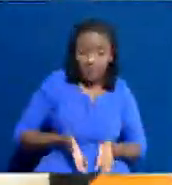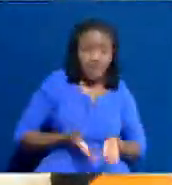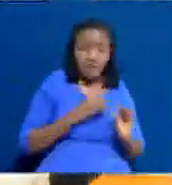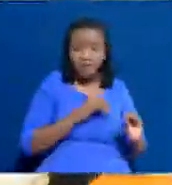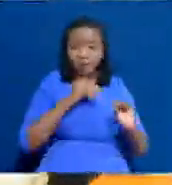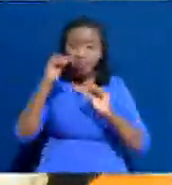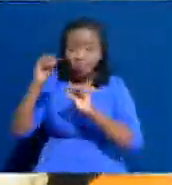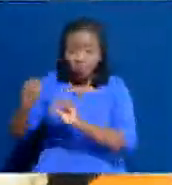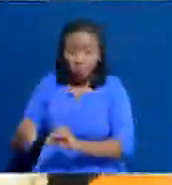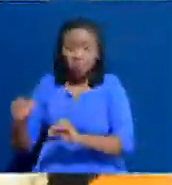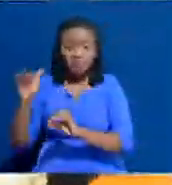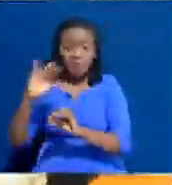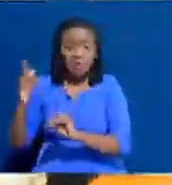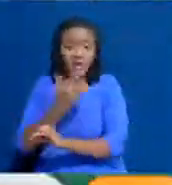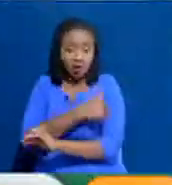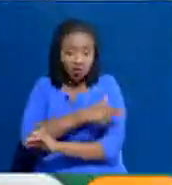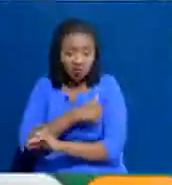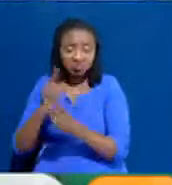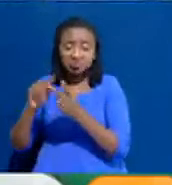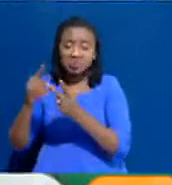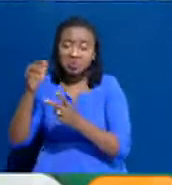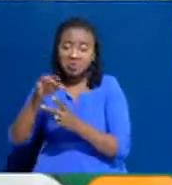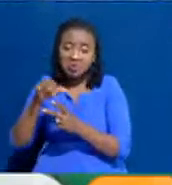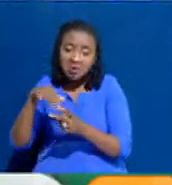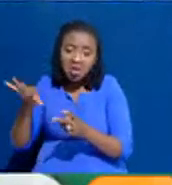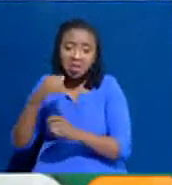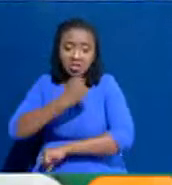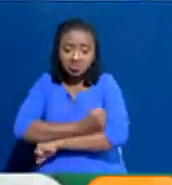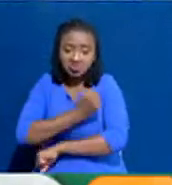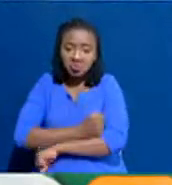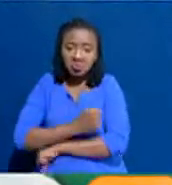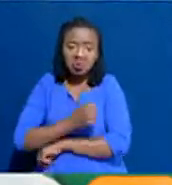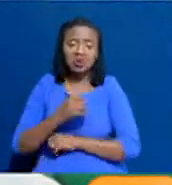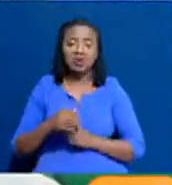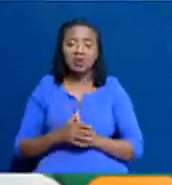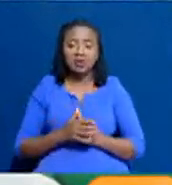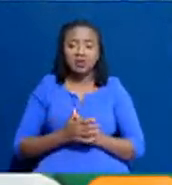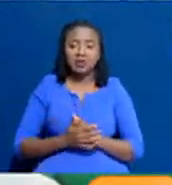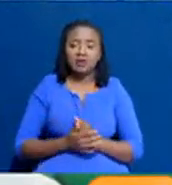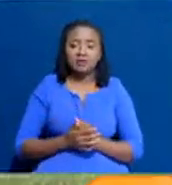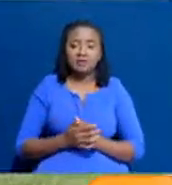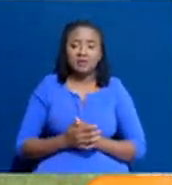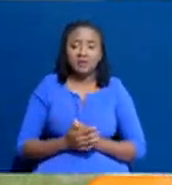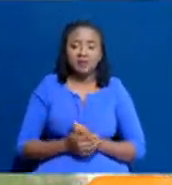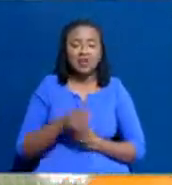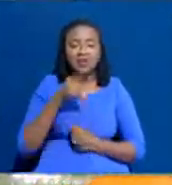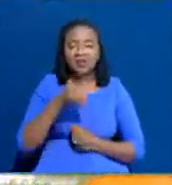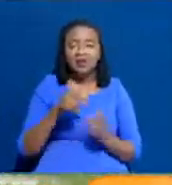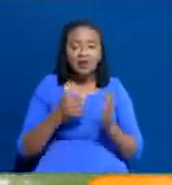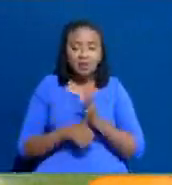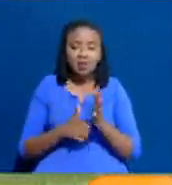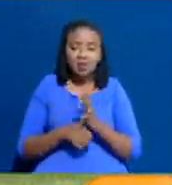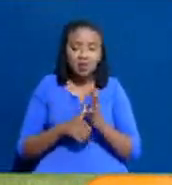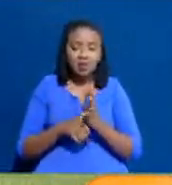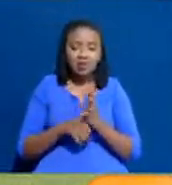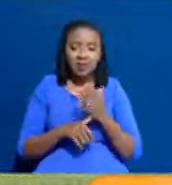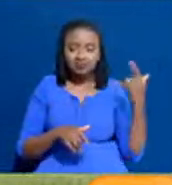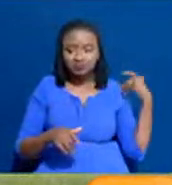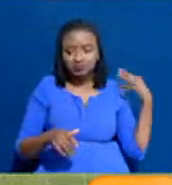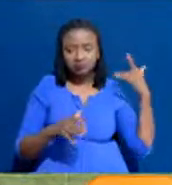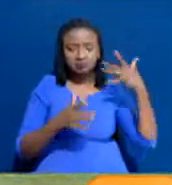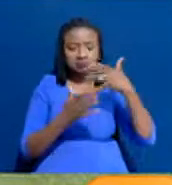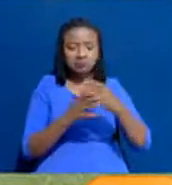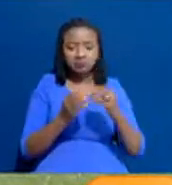in search of safer grounds. The history of disaster has gone with us for a long time because this